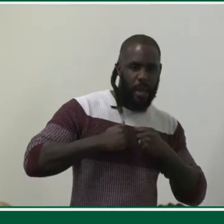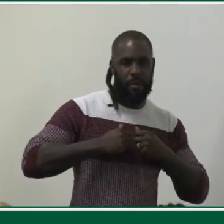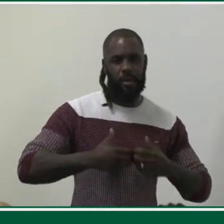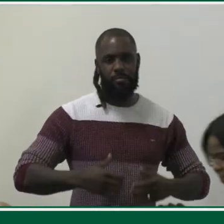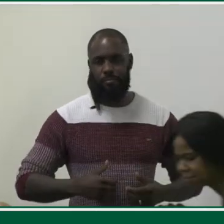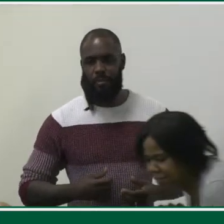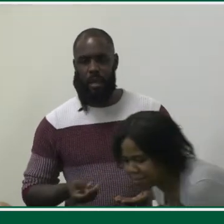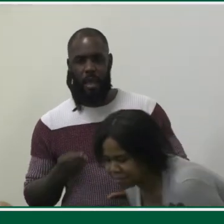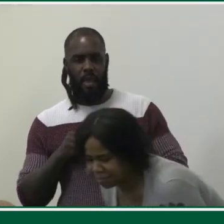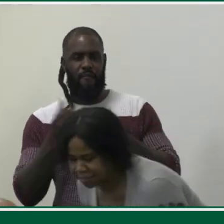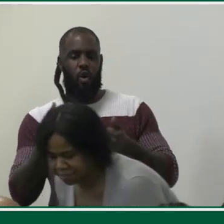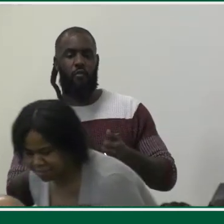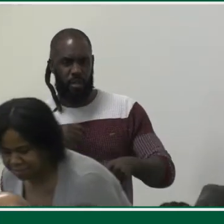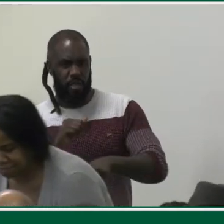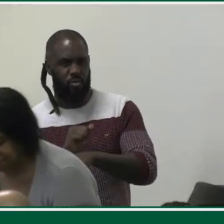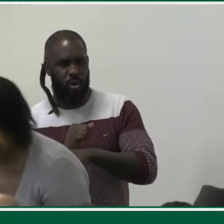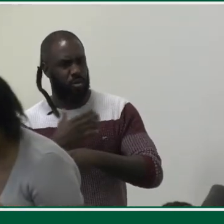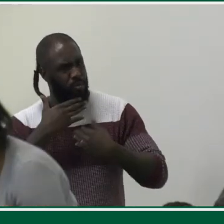there. Thank you.